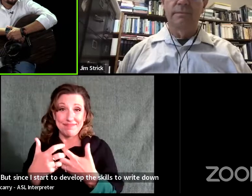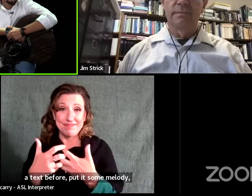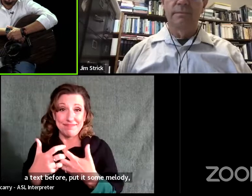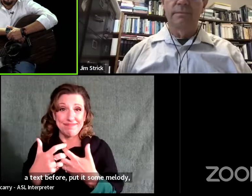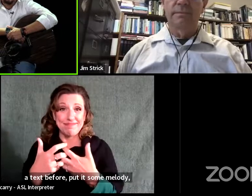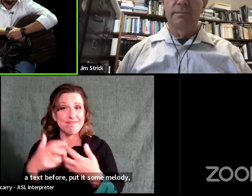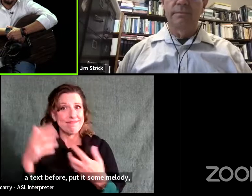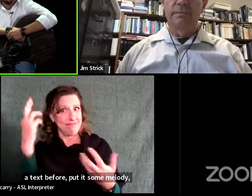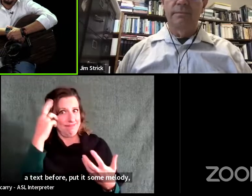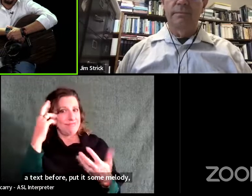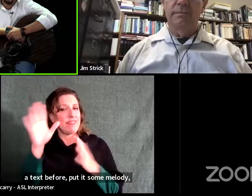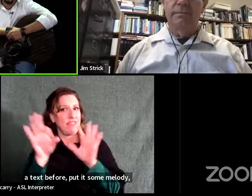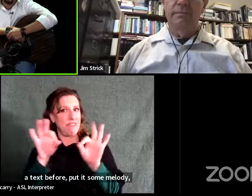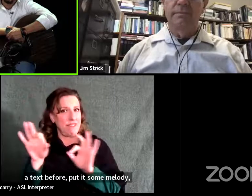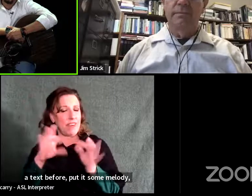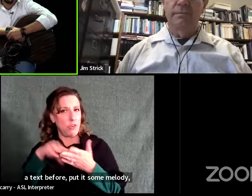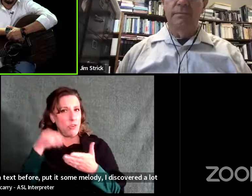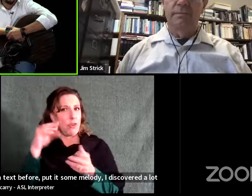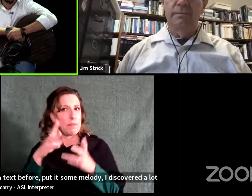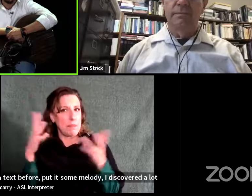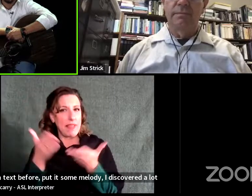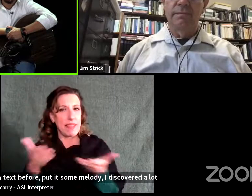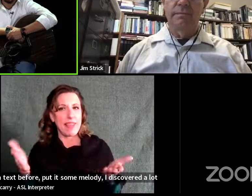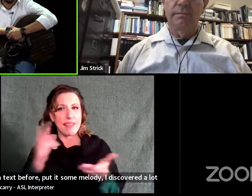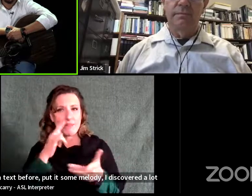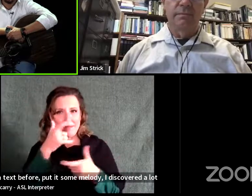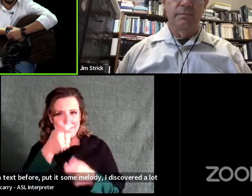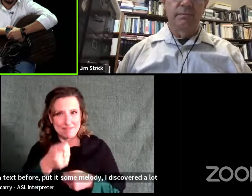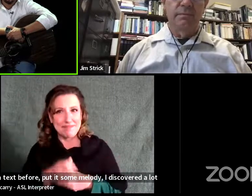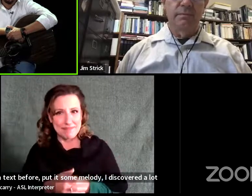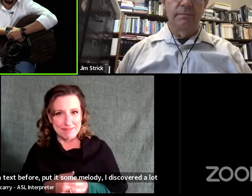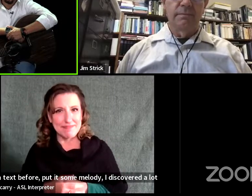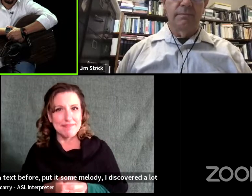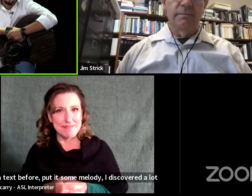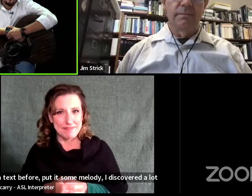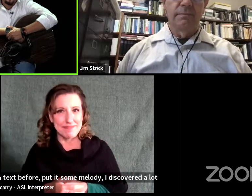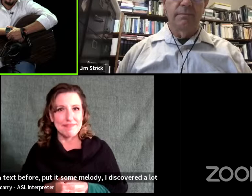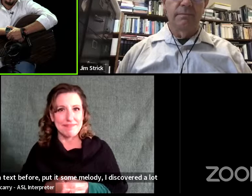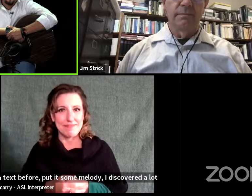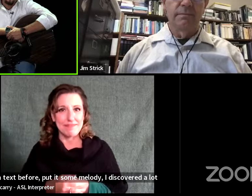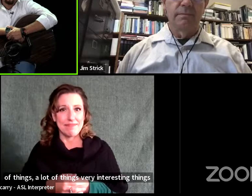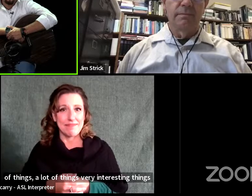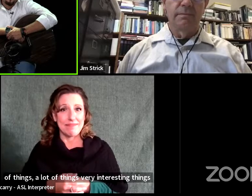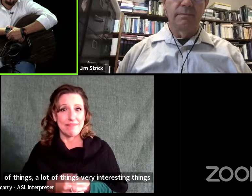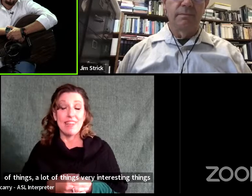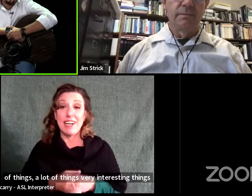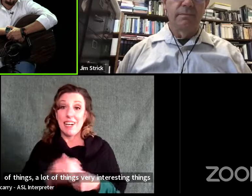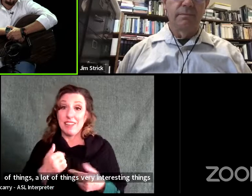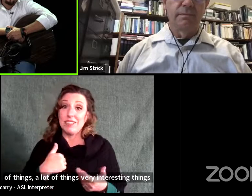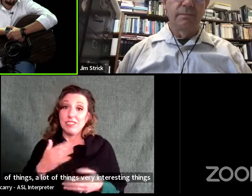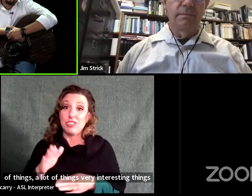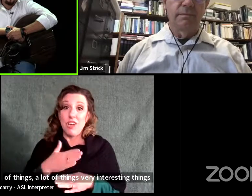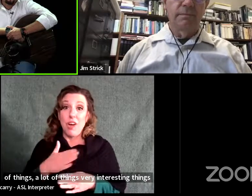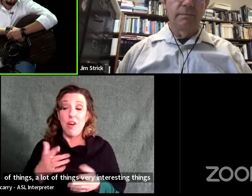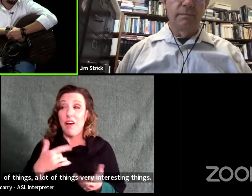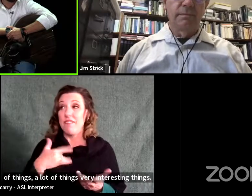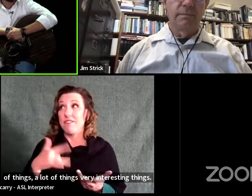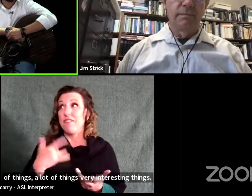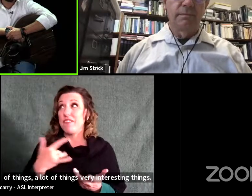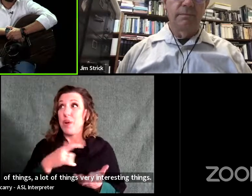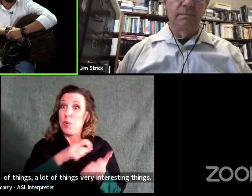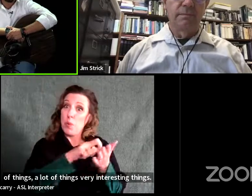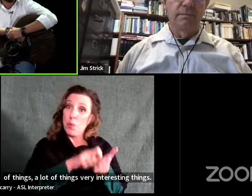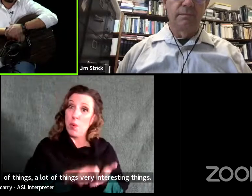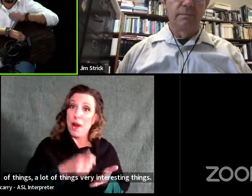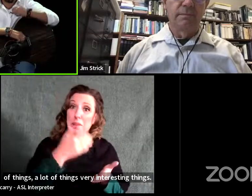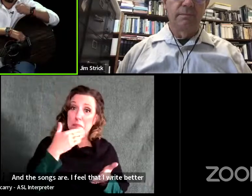discovered a lot of things, very interesting things. And the songs are, I feel that I write better